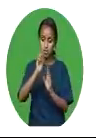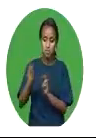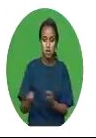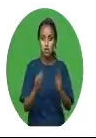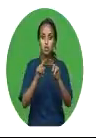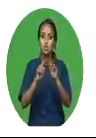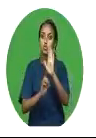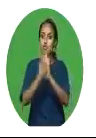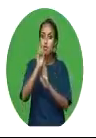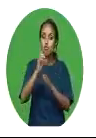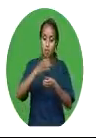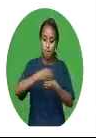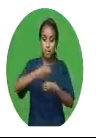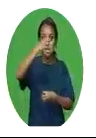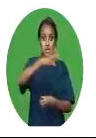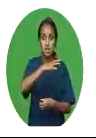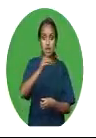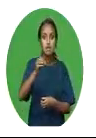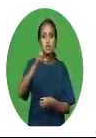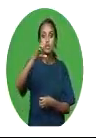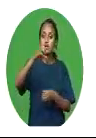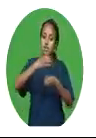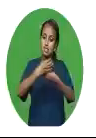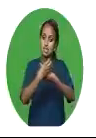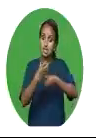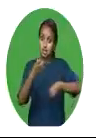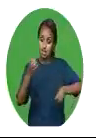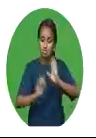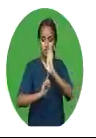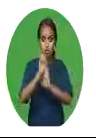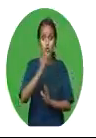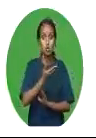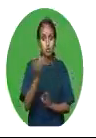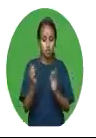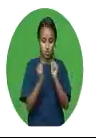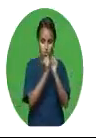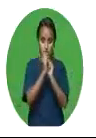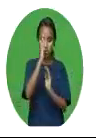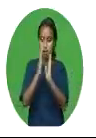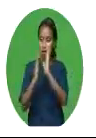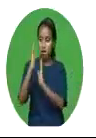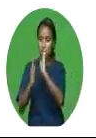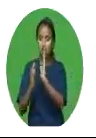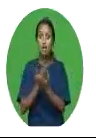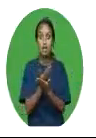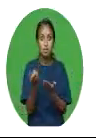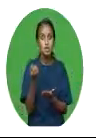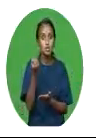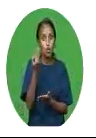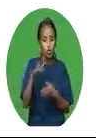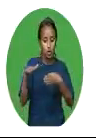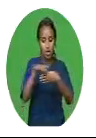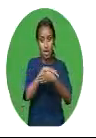develop prisms and cylinders. Developments of objects with parallel elements or parallel lateral